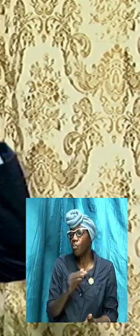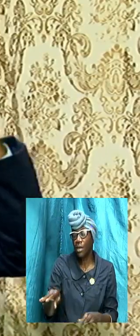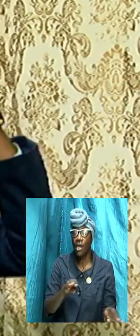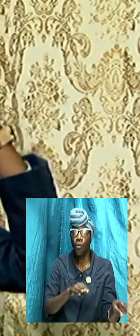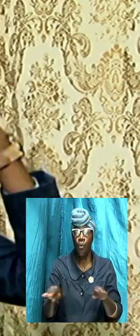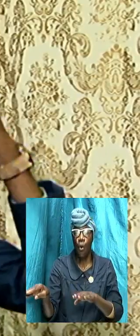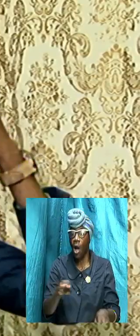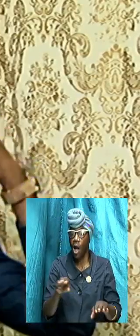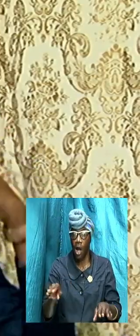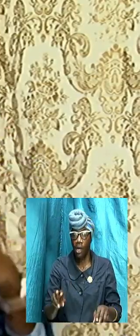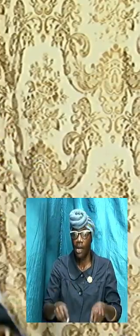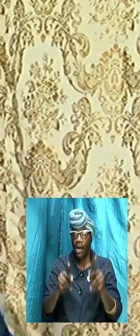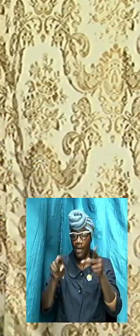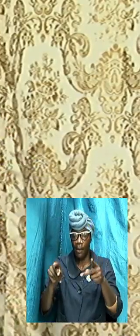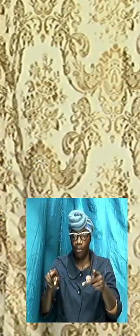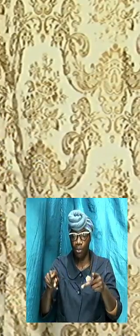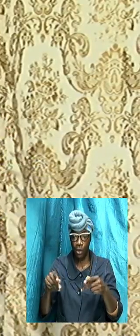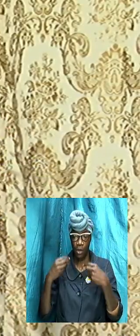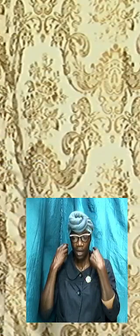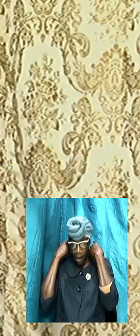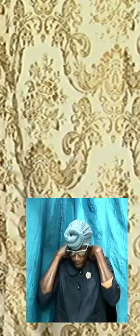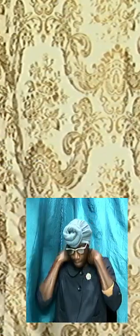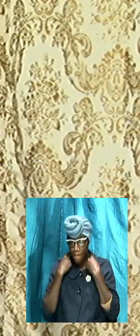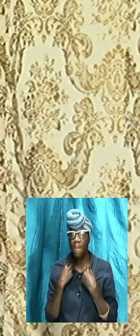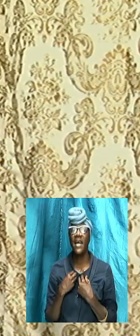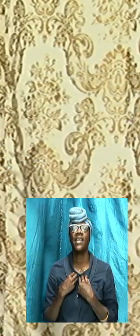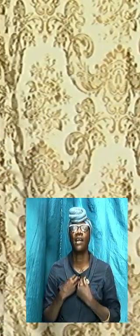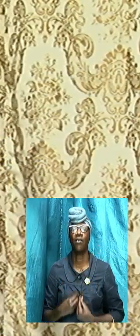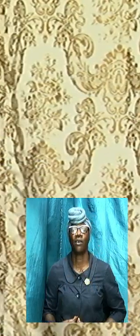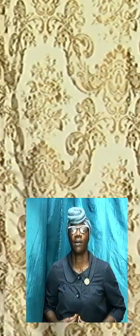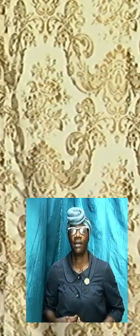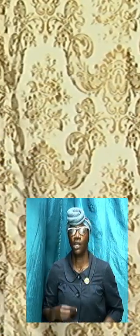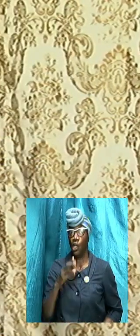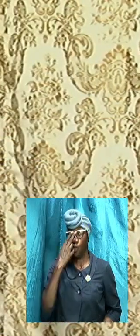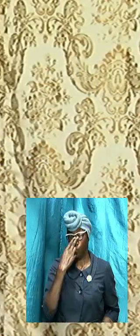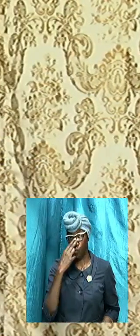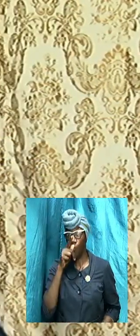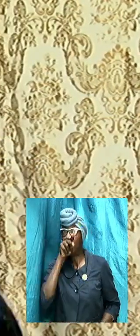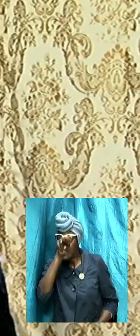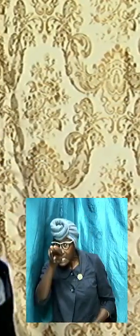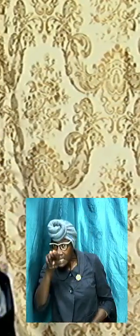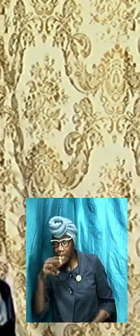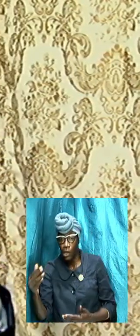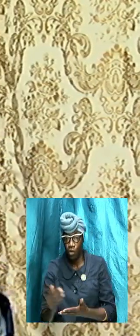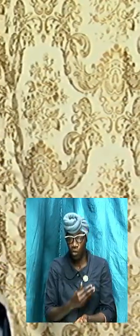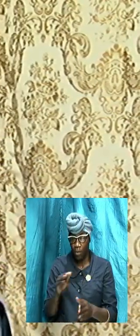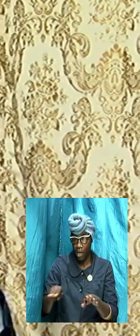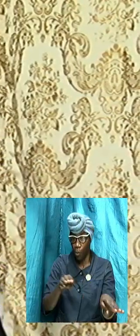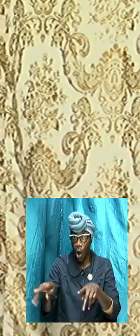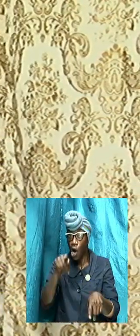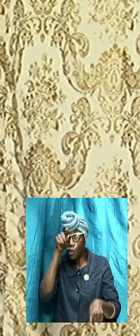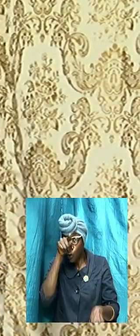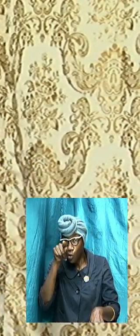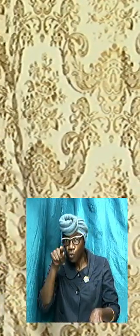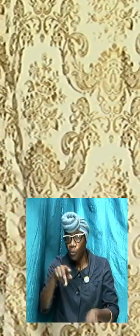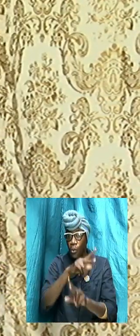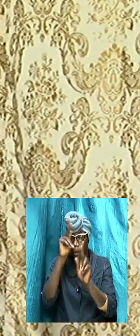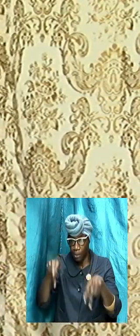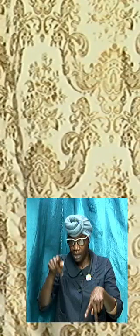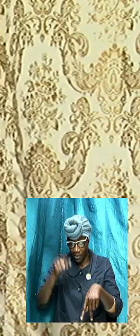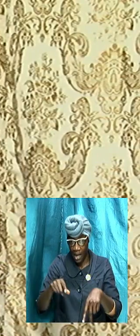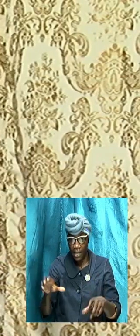put the medal around their necks. Can you believe somebody walking up to you, amen, and placing that